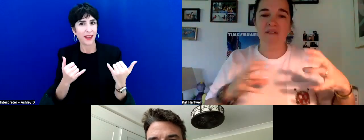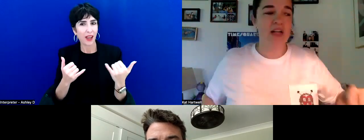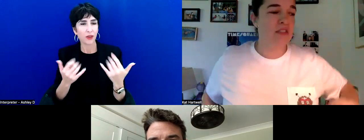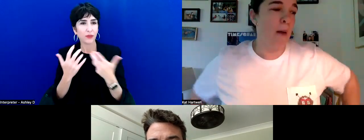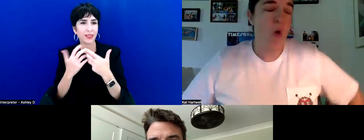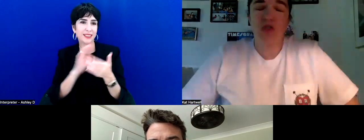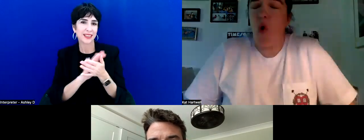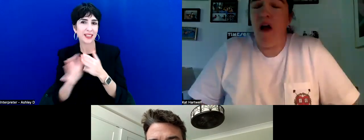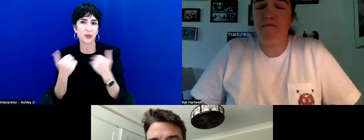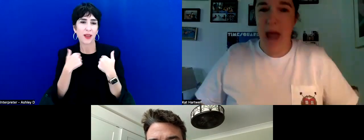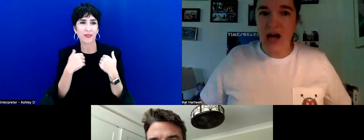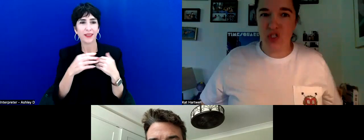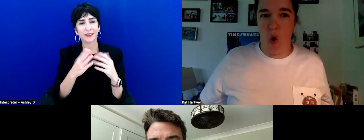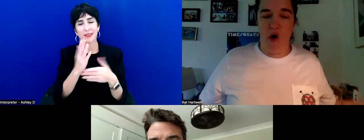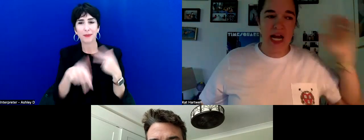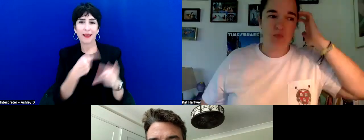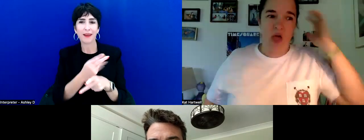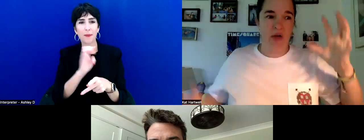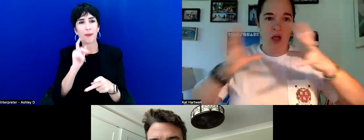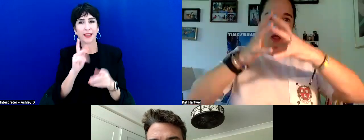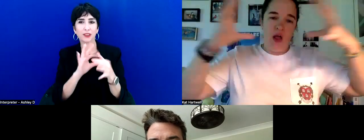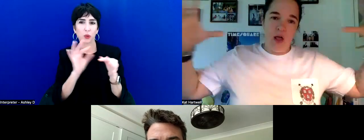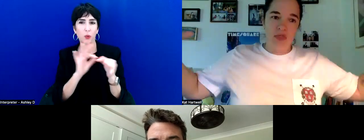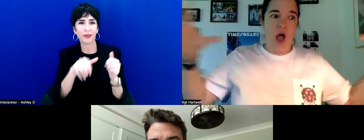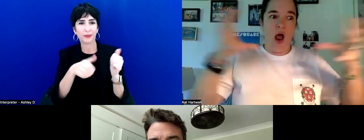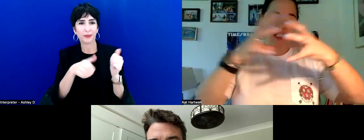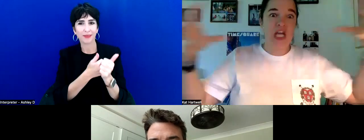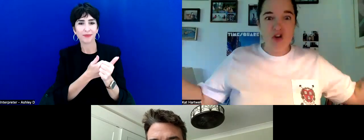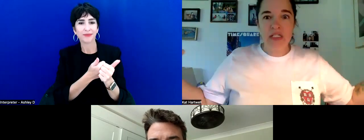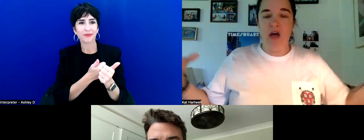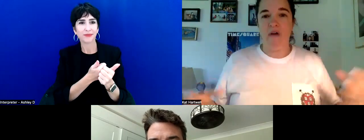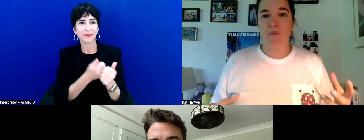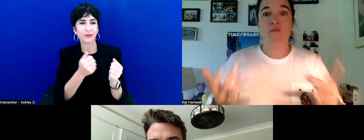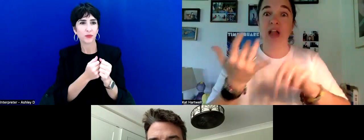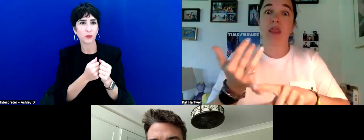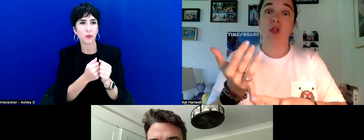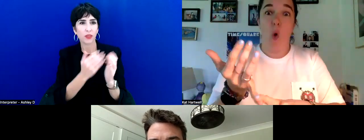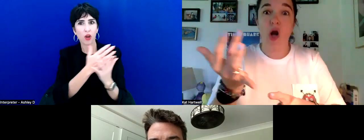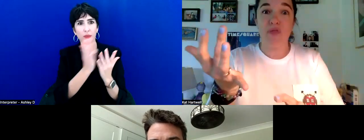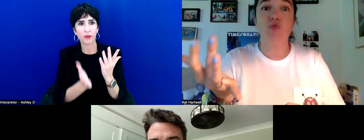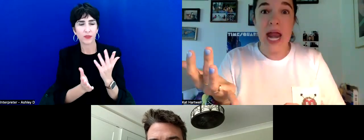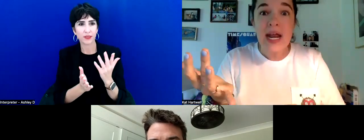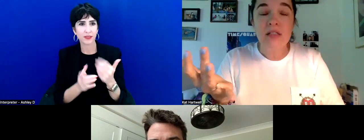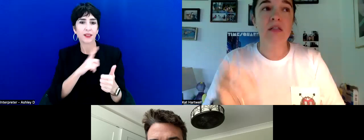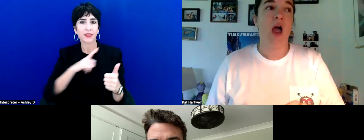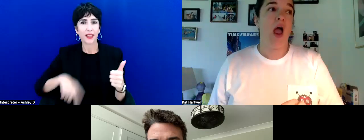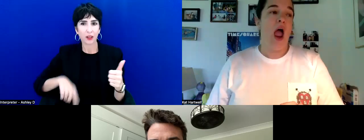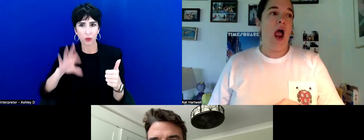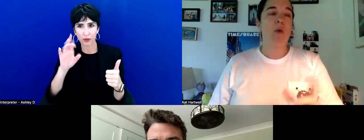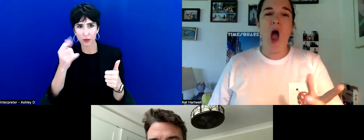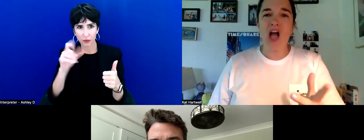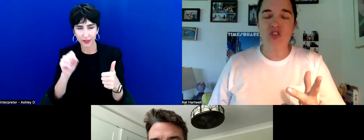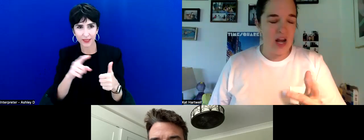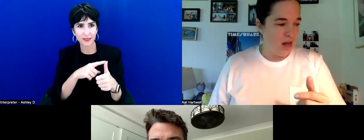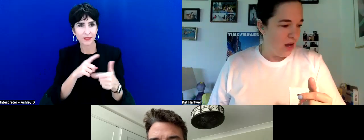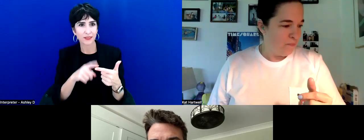nice to have like some sort of backstory with the series of movies like The Lord of the Rings.